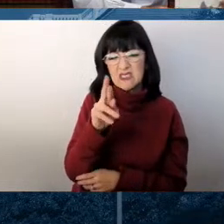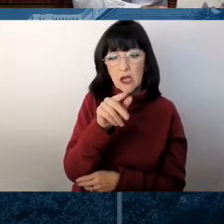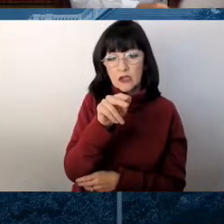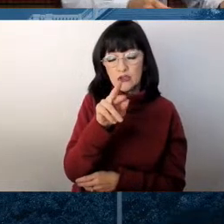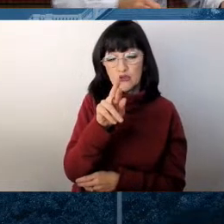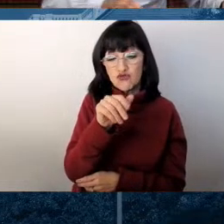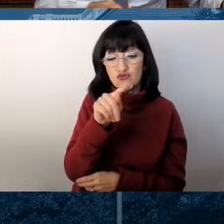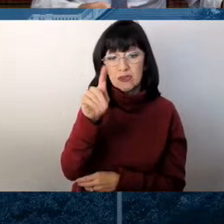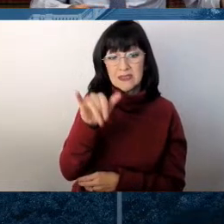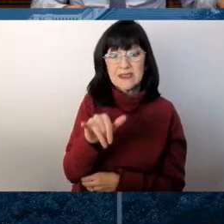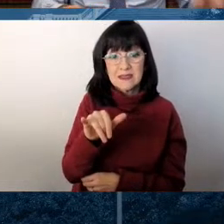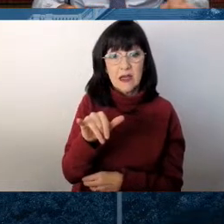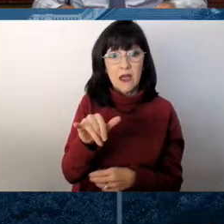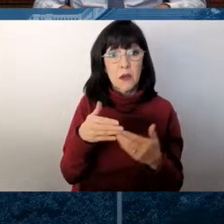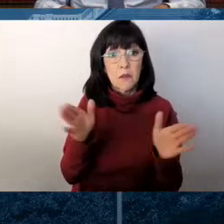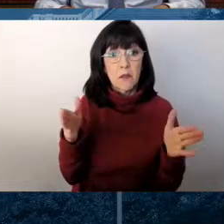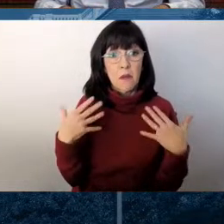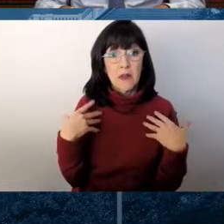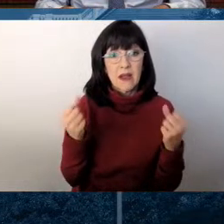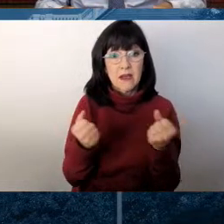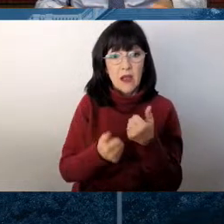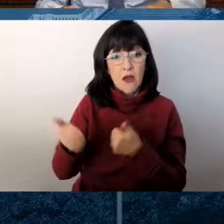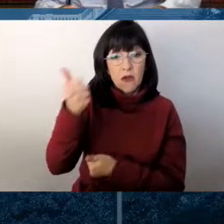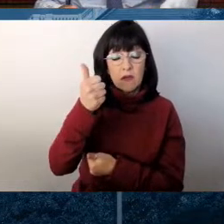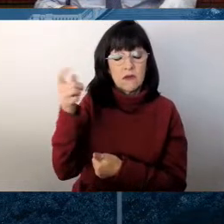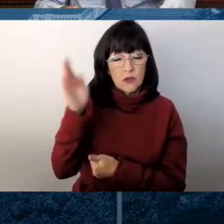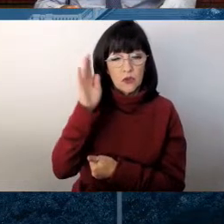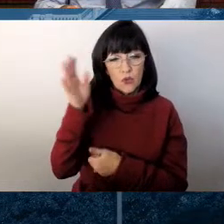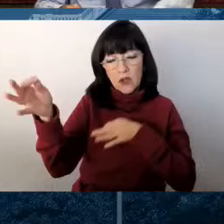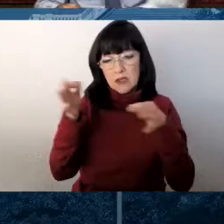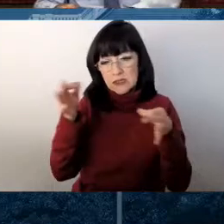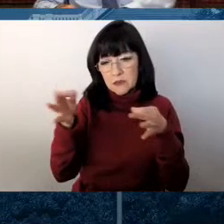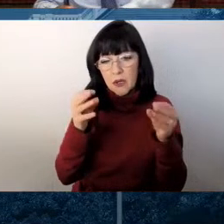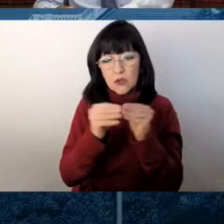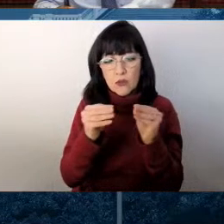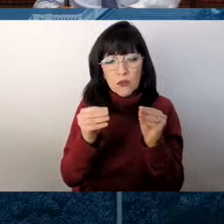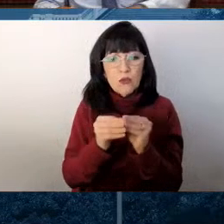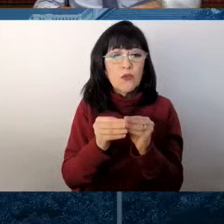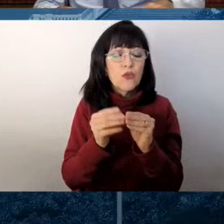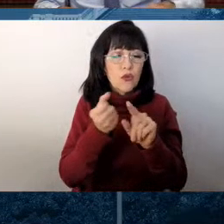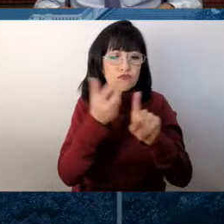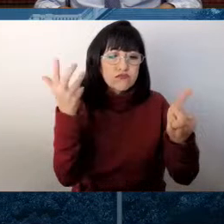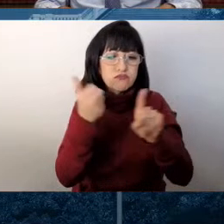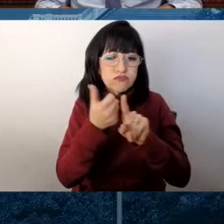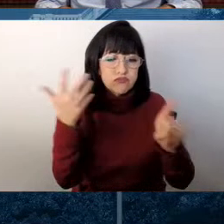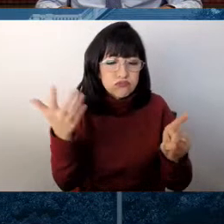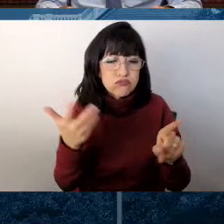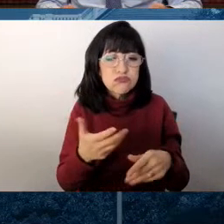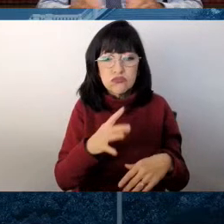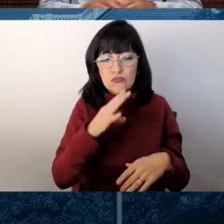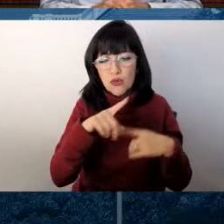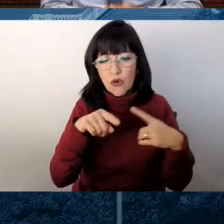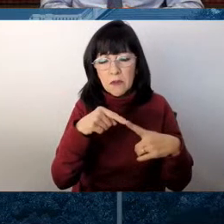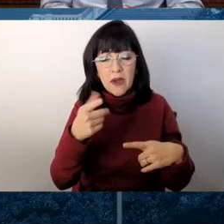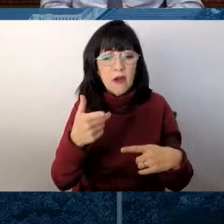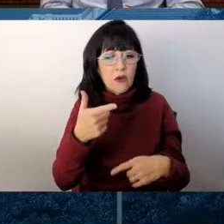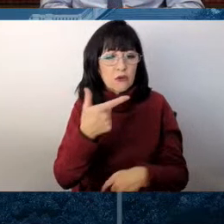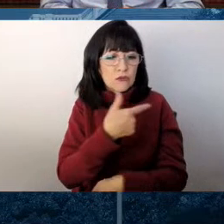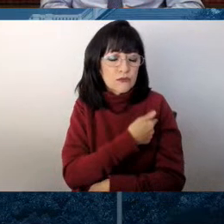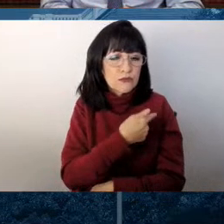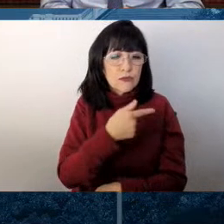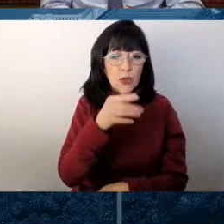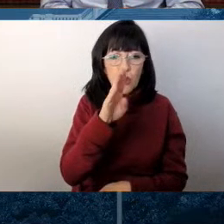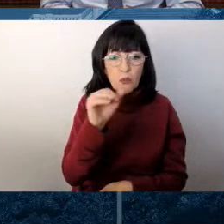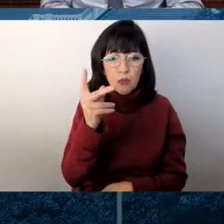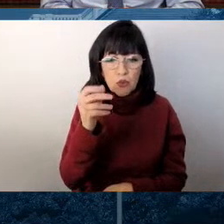folks their booster shot if they're fully vaccinated to get full protection, and Dr. Rattay will explain that. One of the